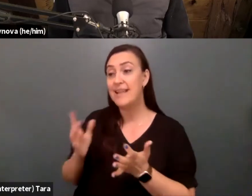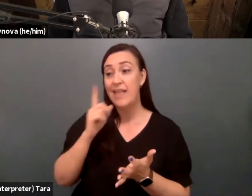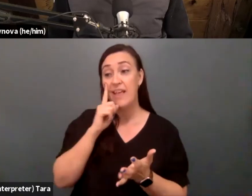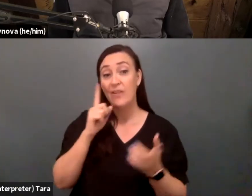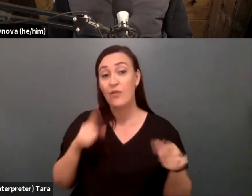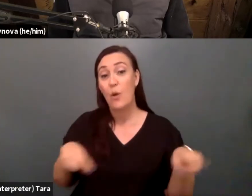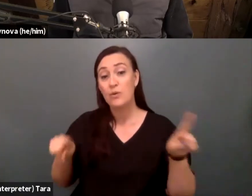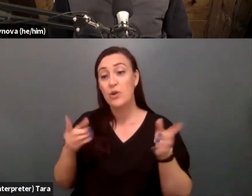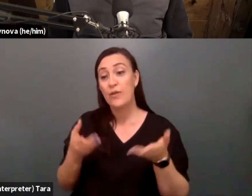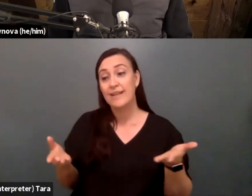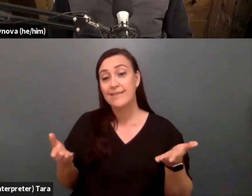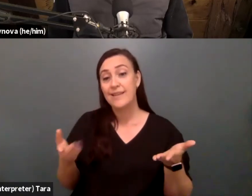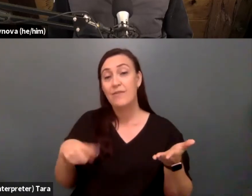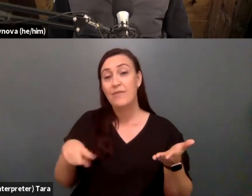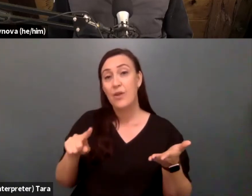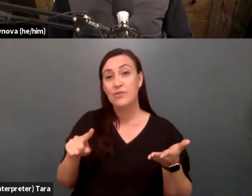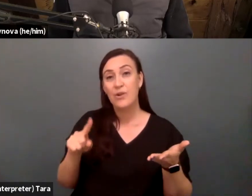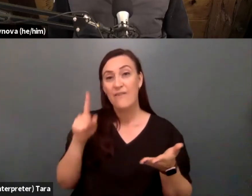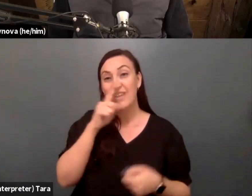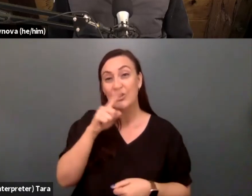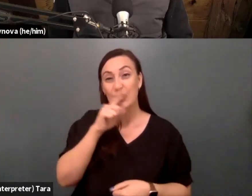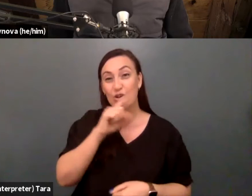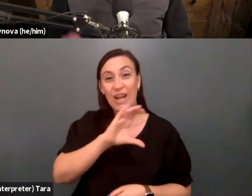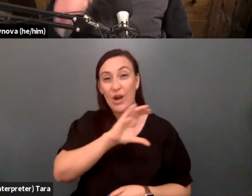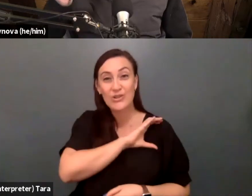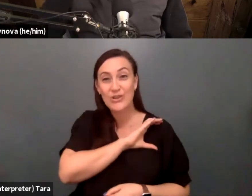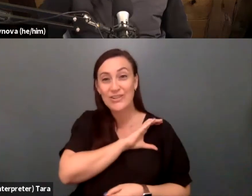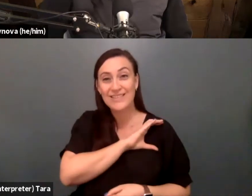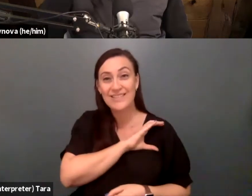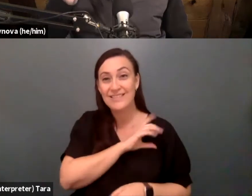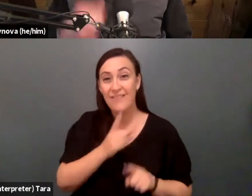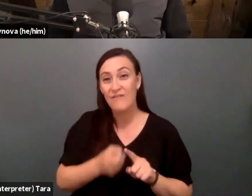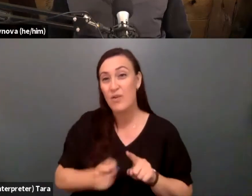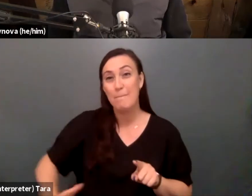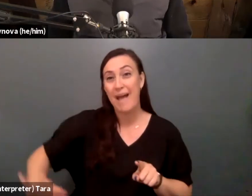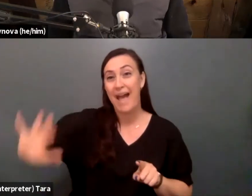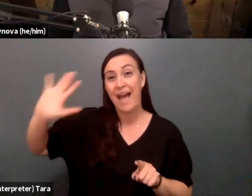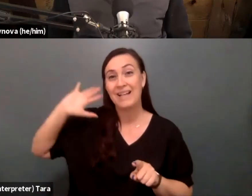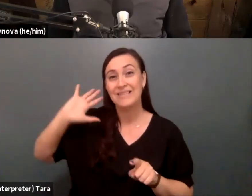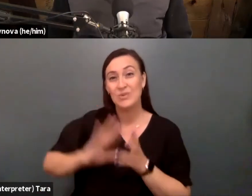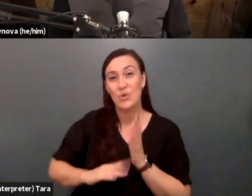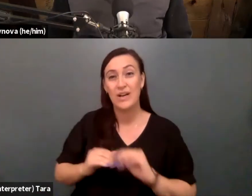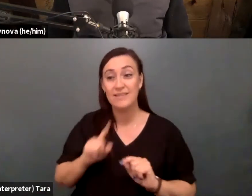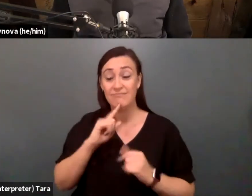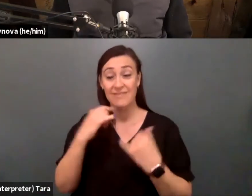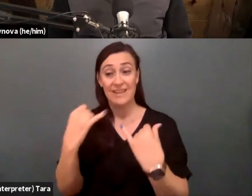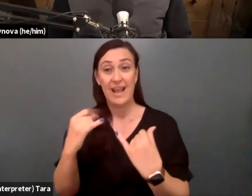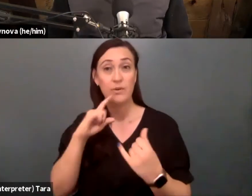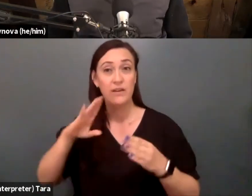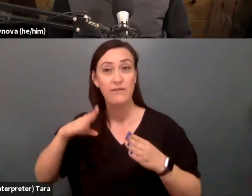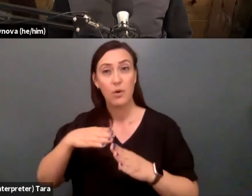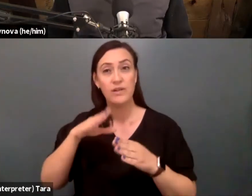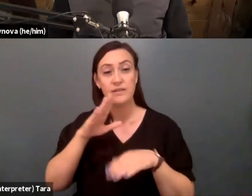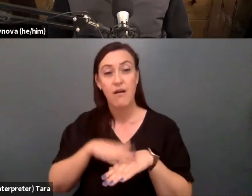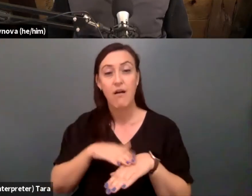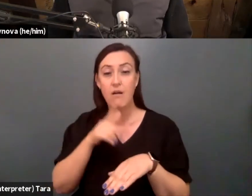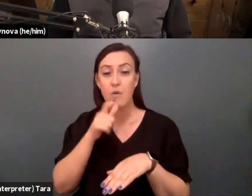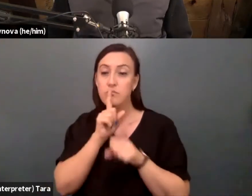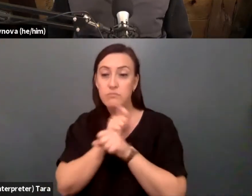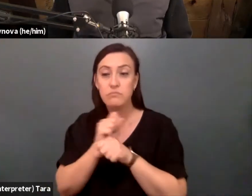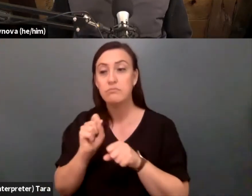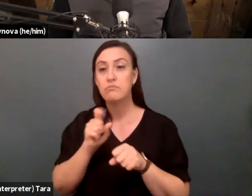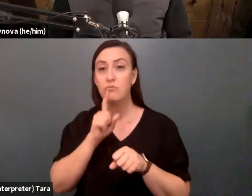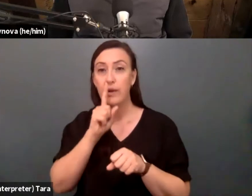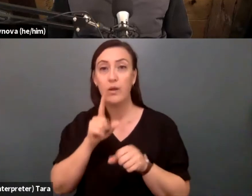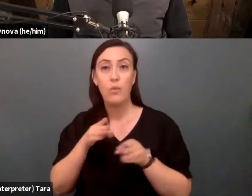things those are fictional characters of the past. And we should focus on the real ways that folks